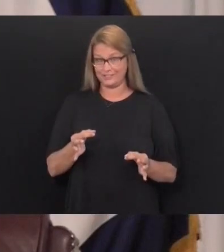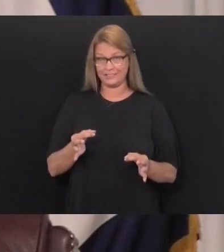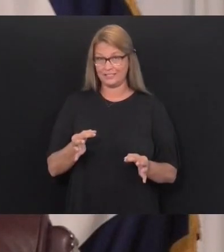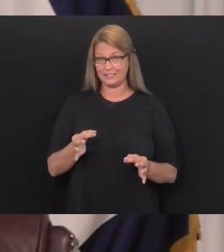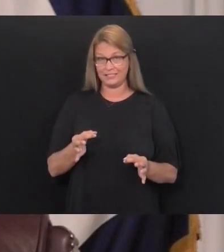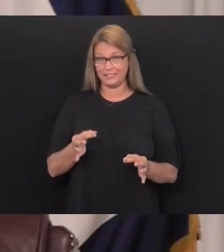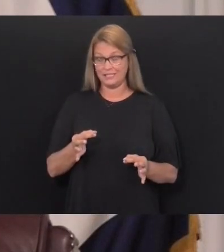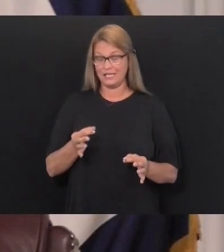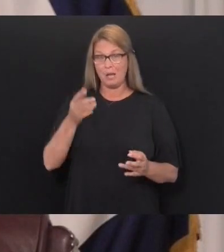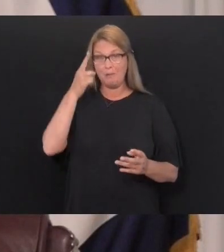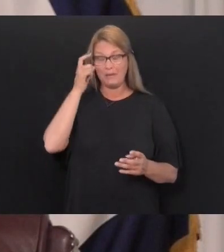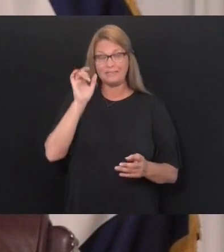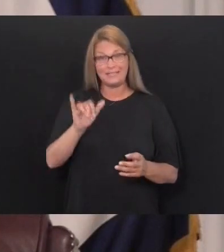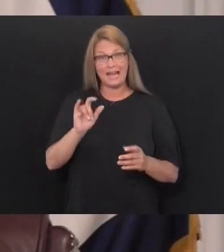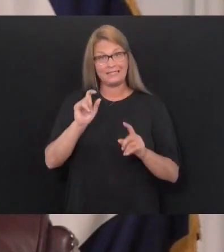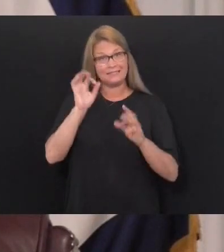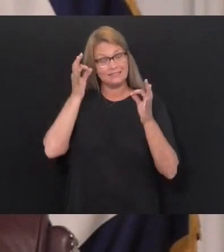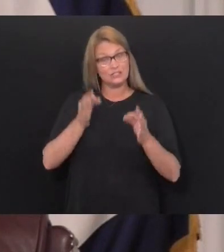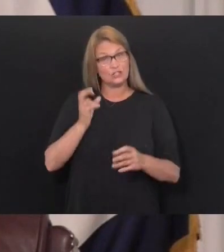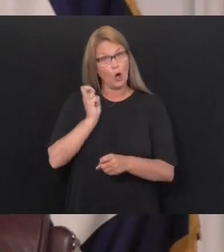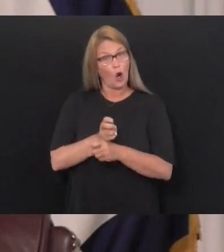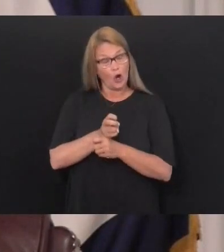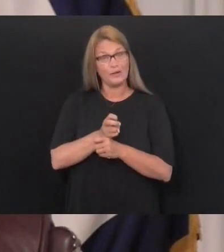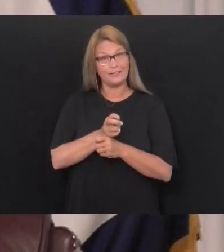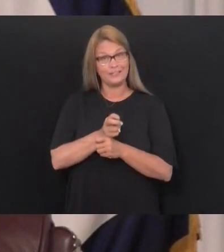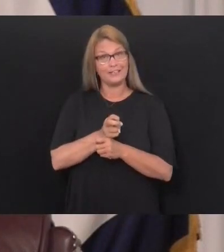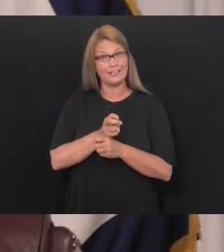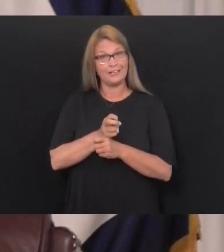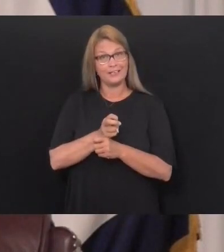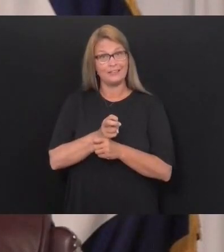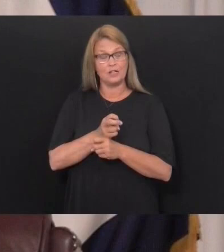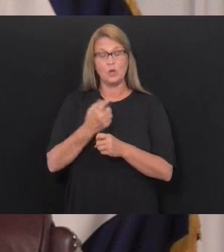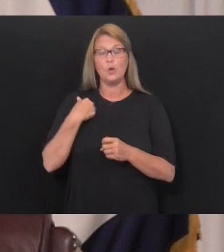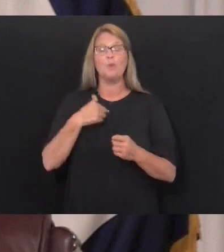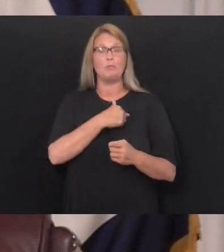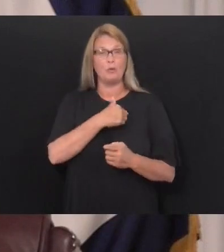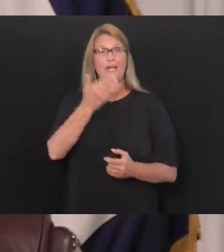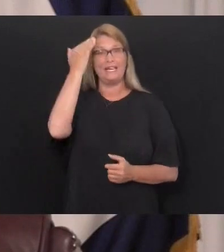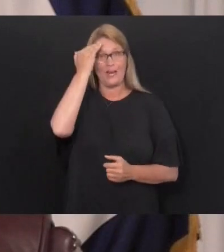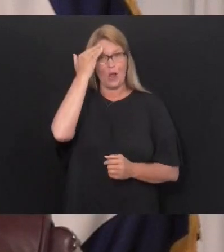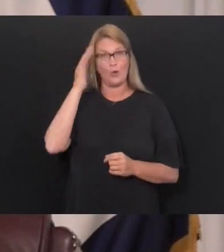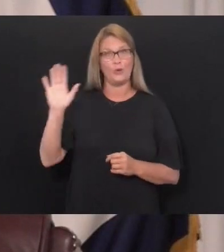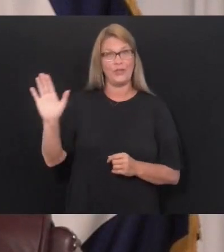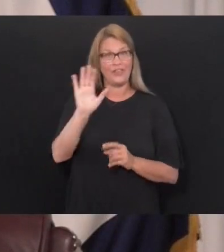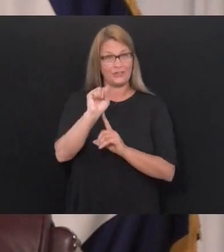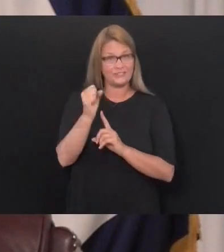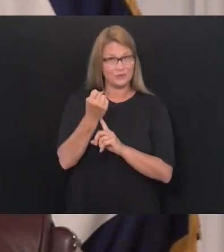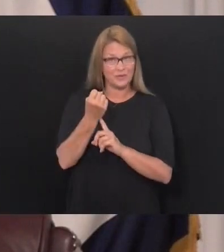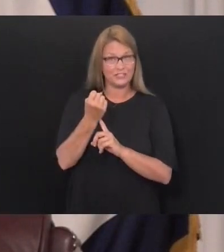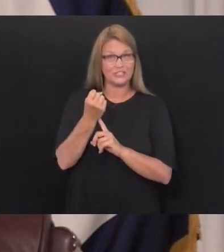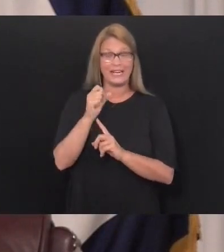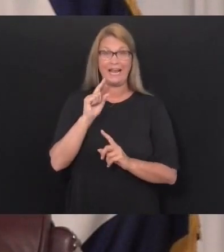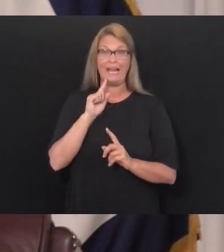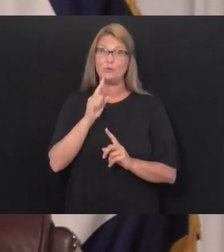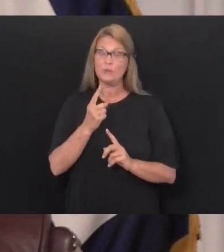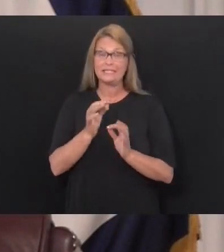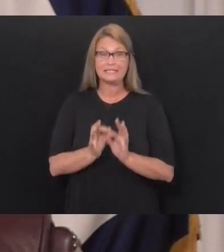don't change greatly between now and the scheduled start of practice and